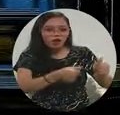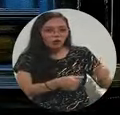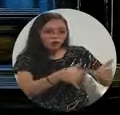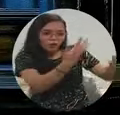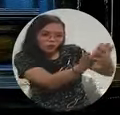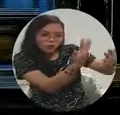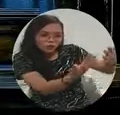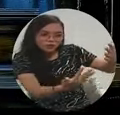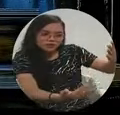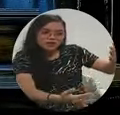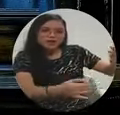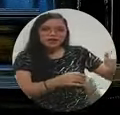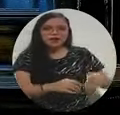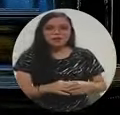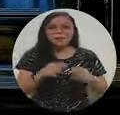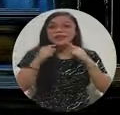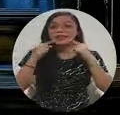But when I knew it, bisag